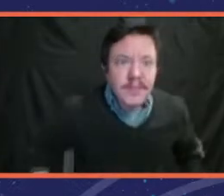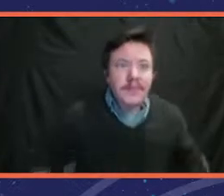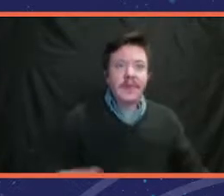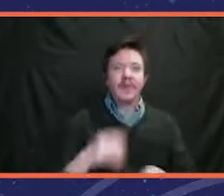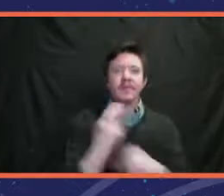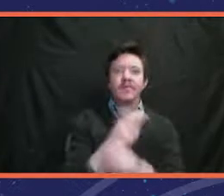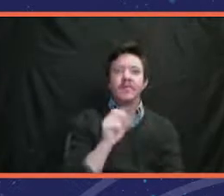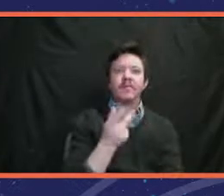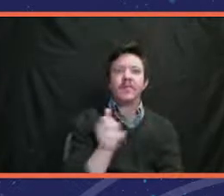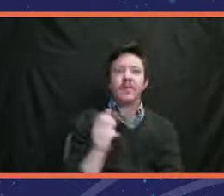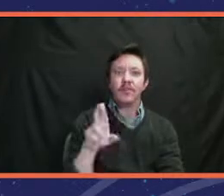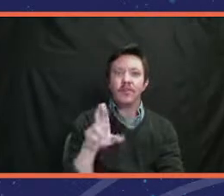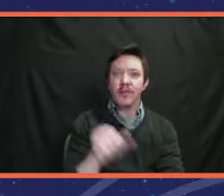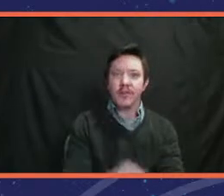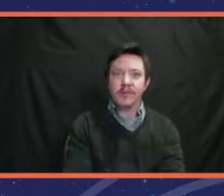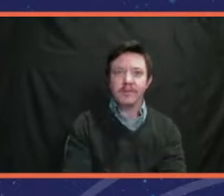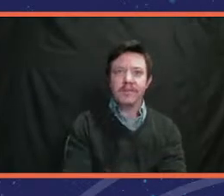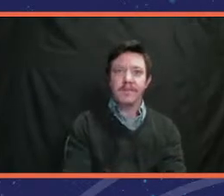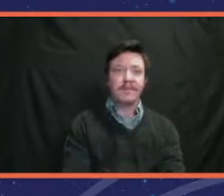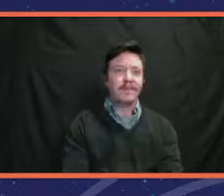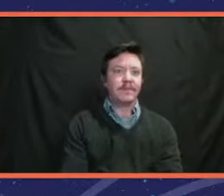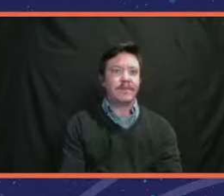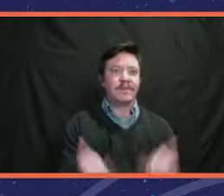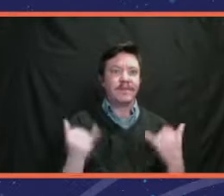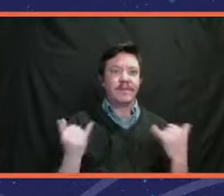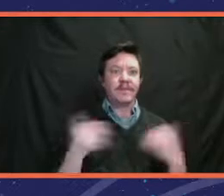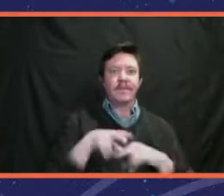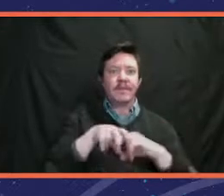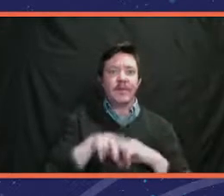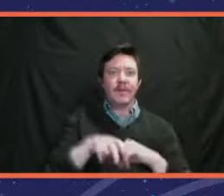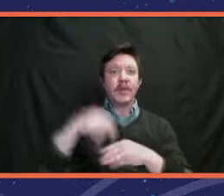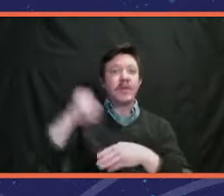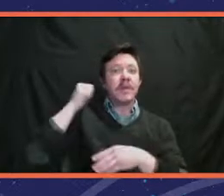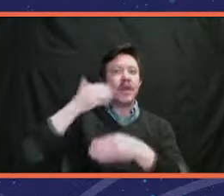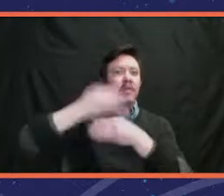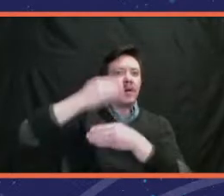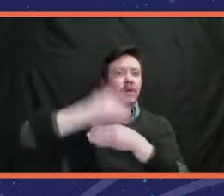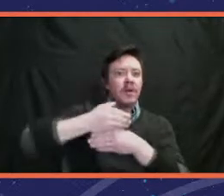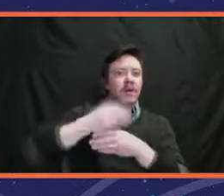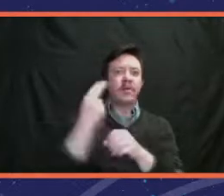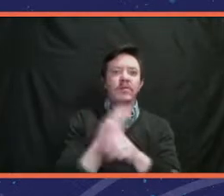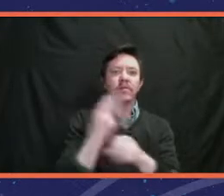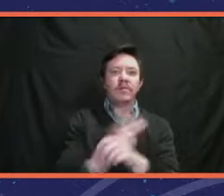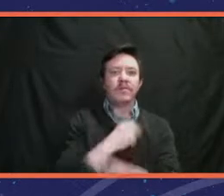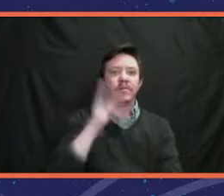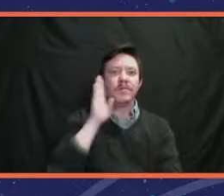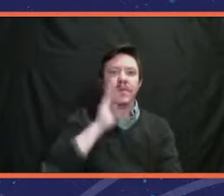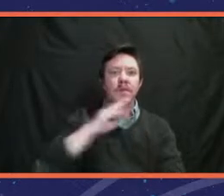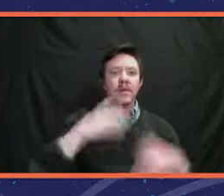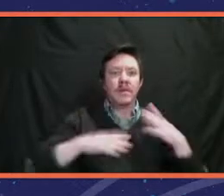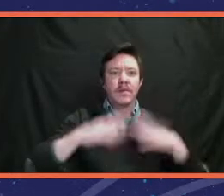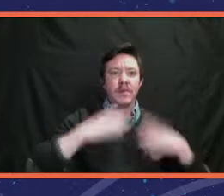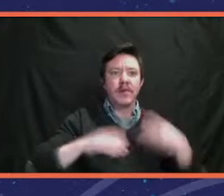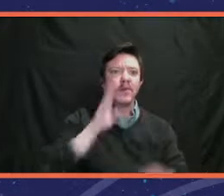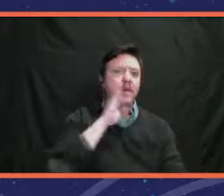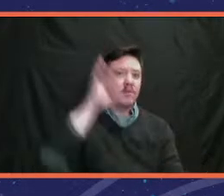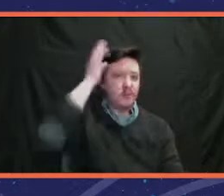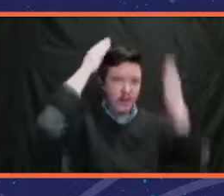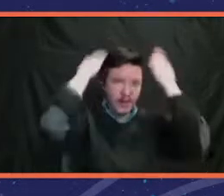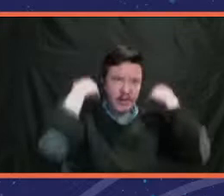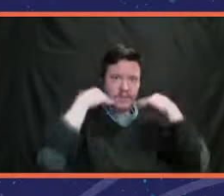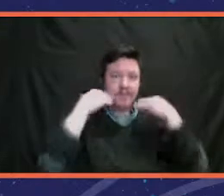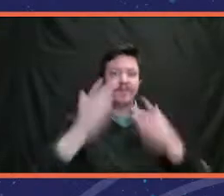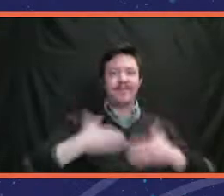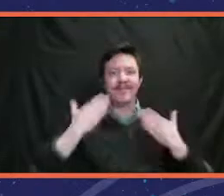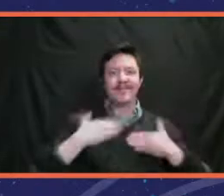pronouns. Right now, I'm sitting in front of a window. I'm wearing a beige sweater, and I have medium-length brown hair. Super happy to be here and share a